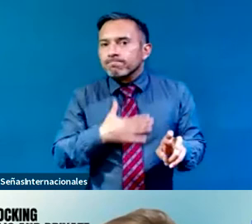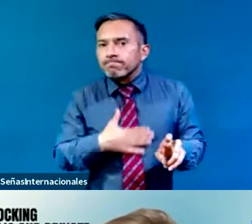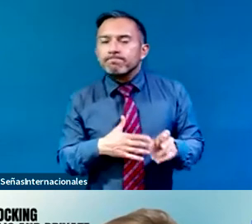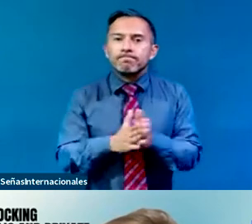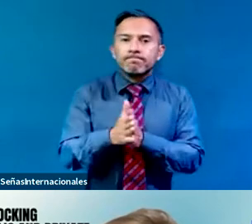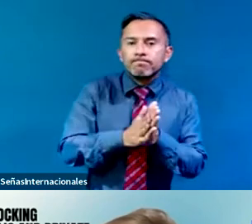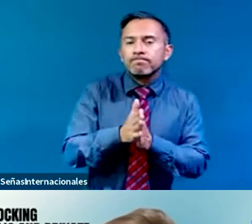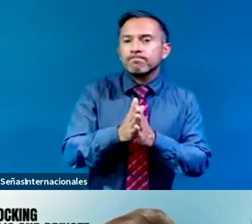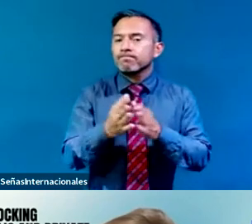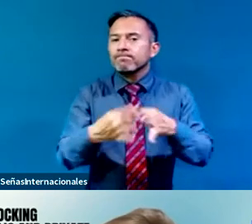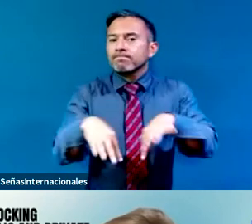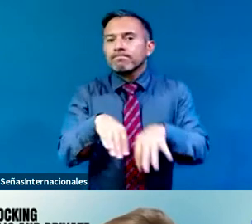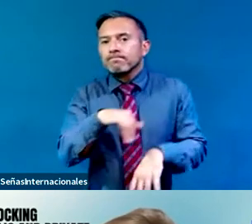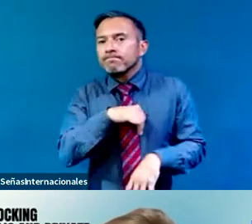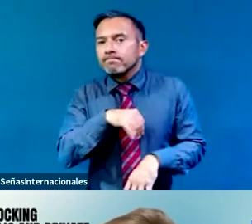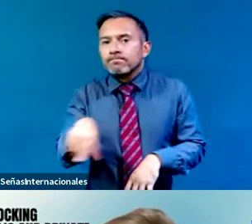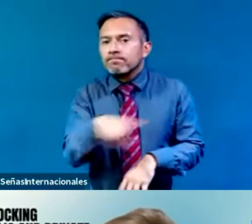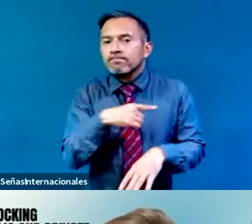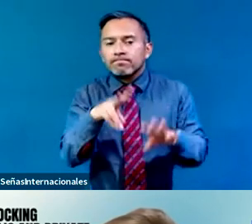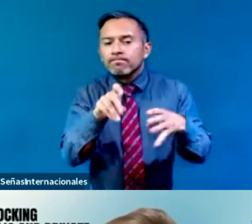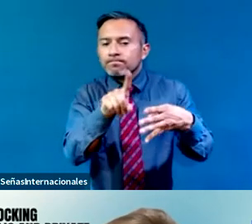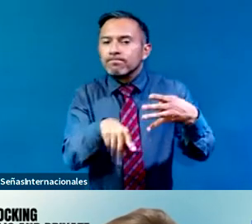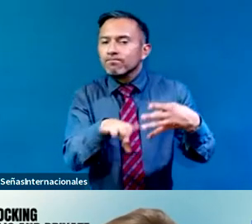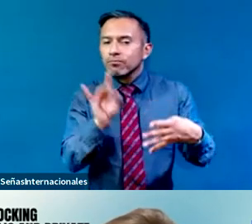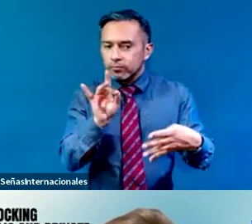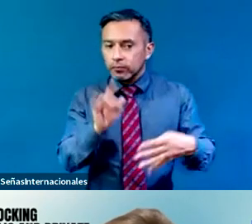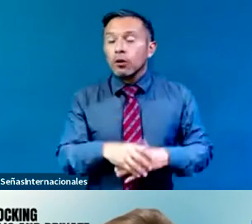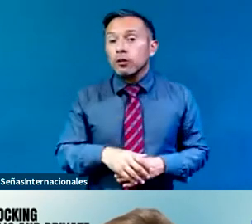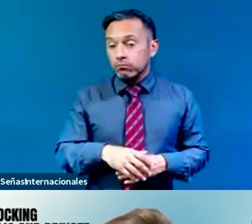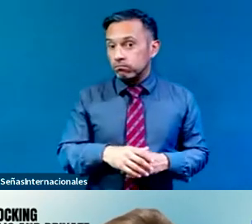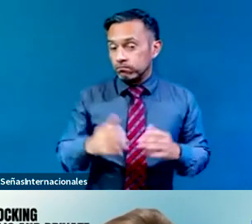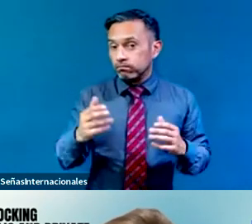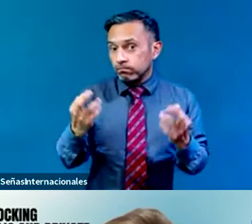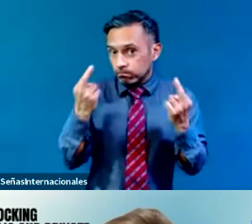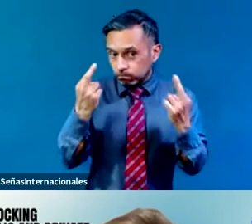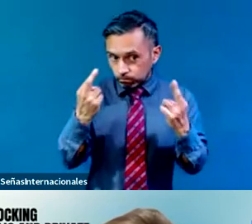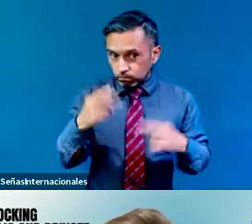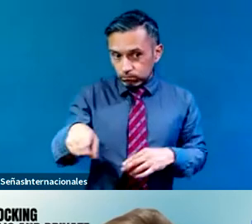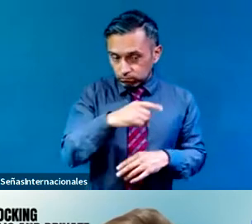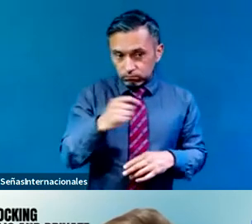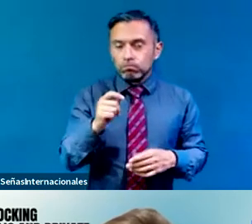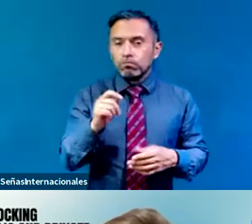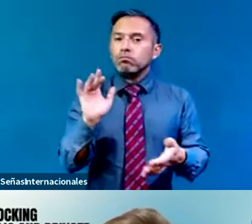I hope that everyone has had a chance to click and vote. May we have the results, please?